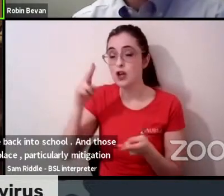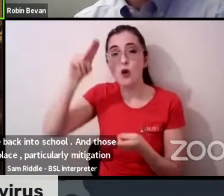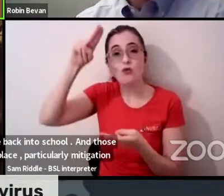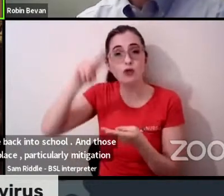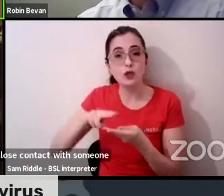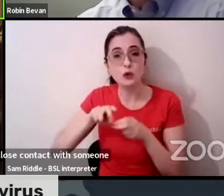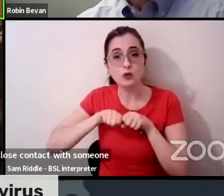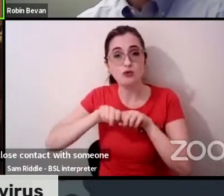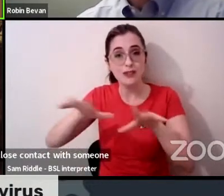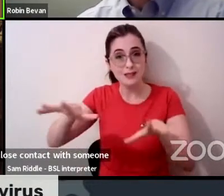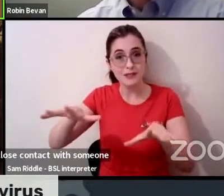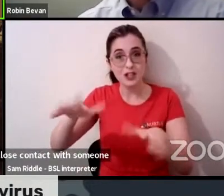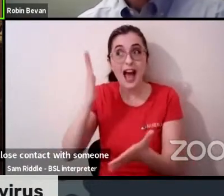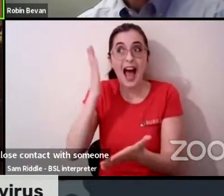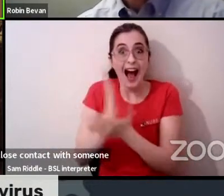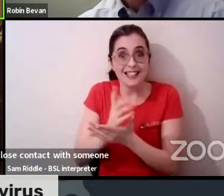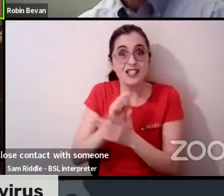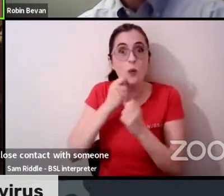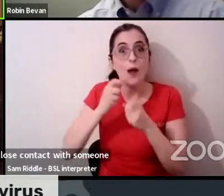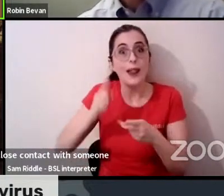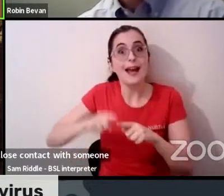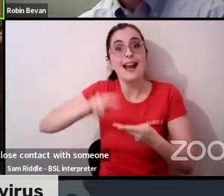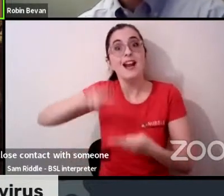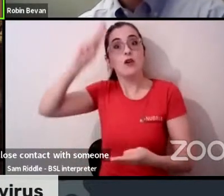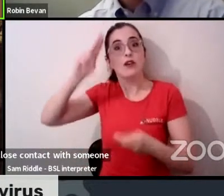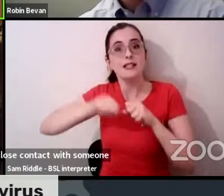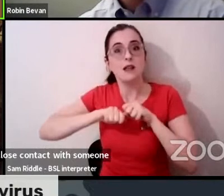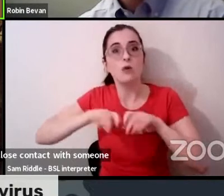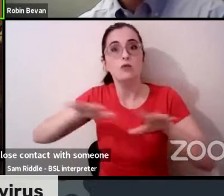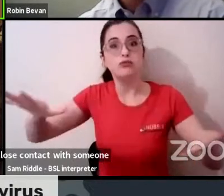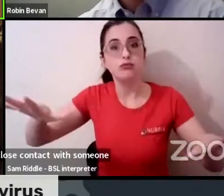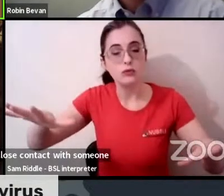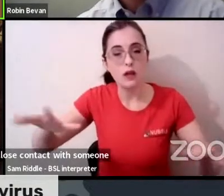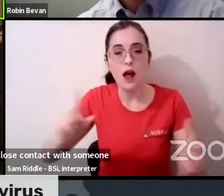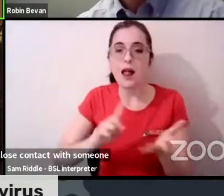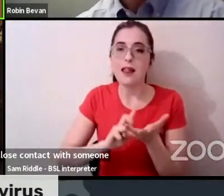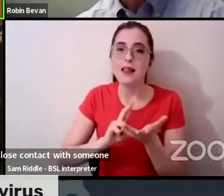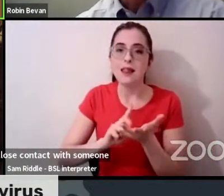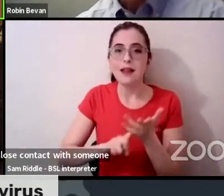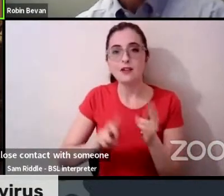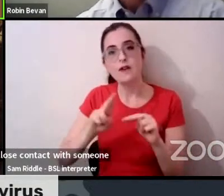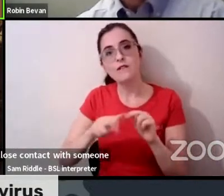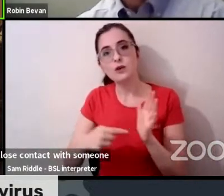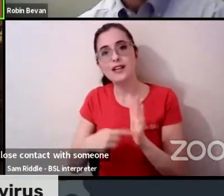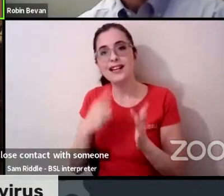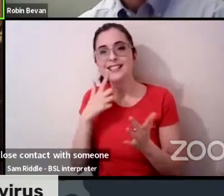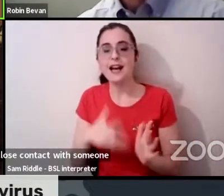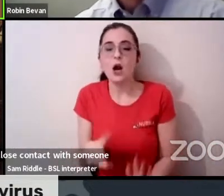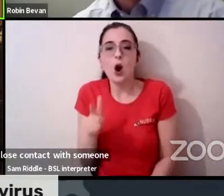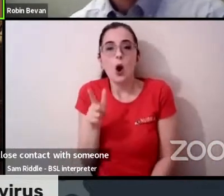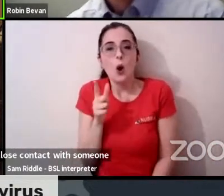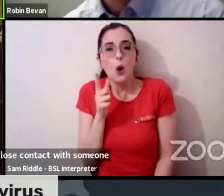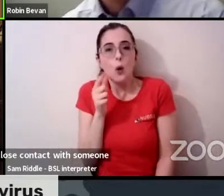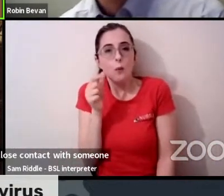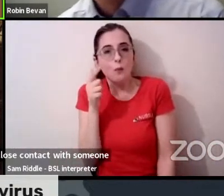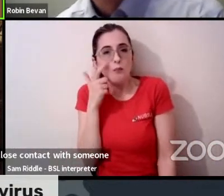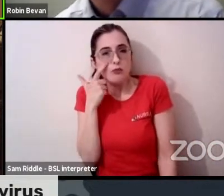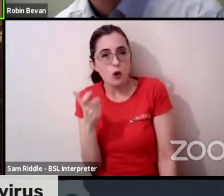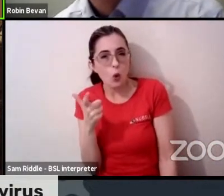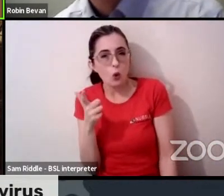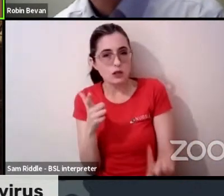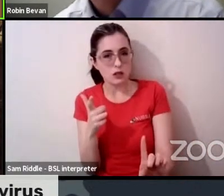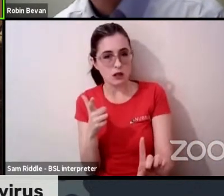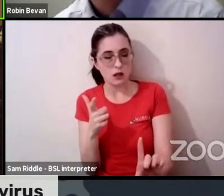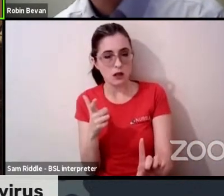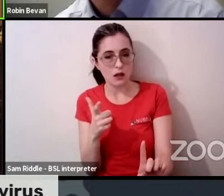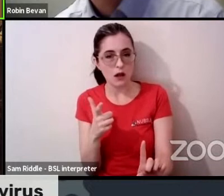So lateral flow tests, the only use they have is as an additional precaution. They do not take away the need